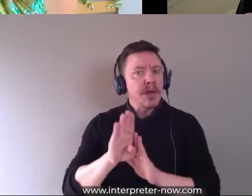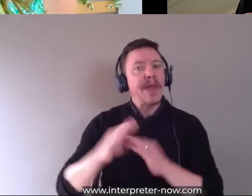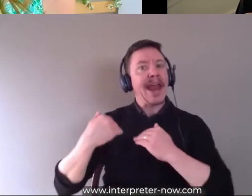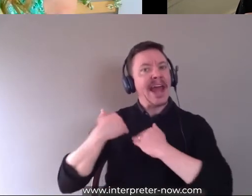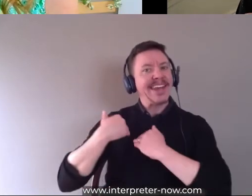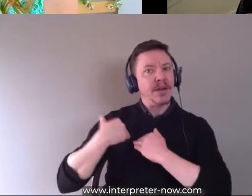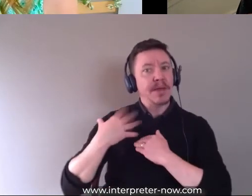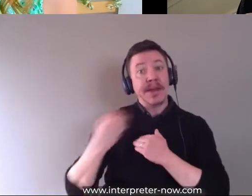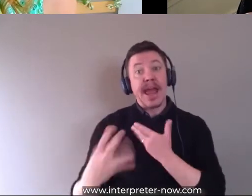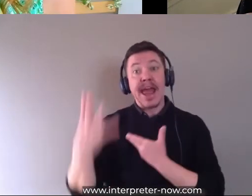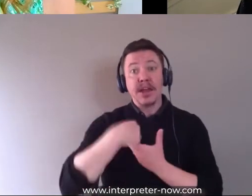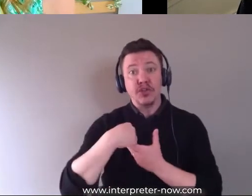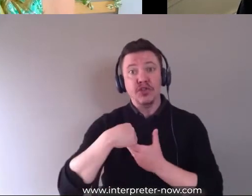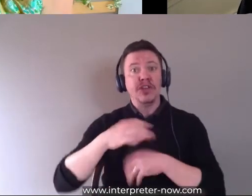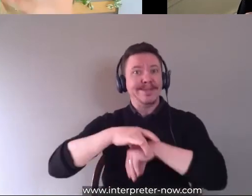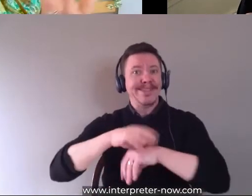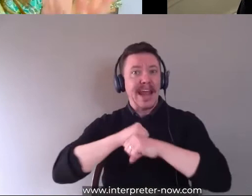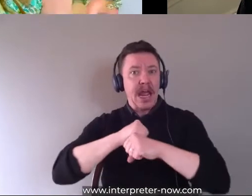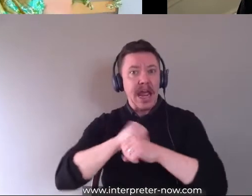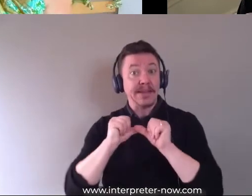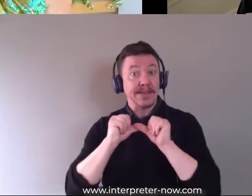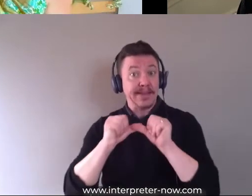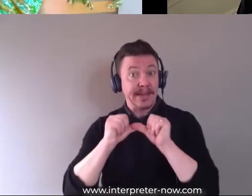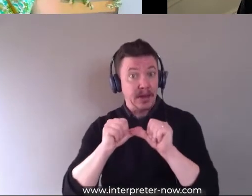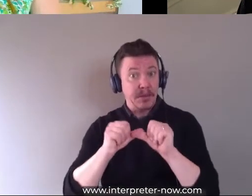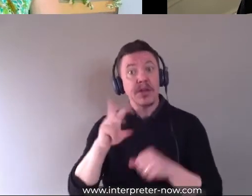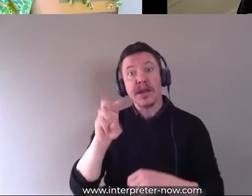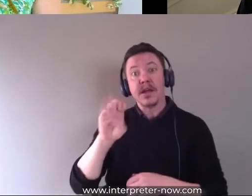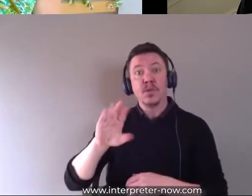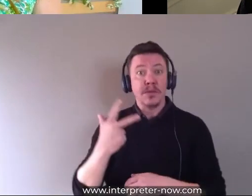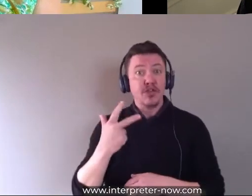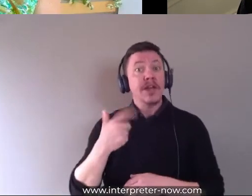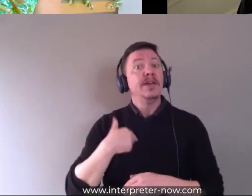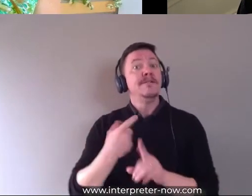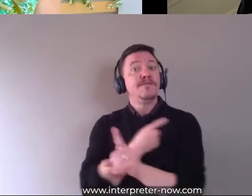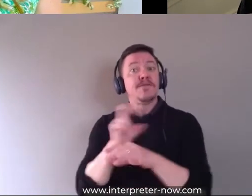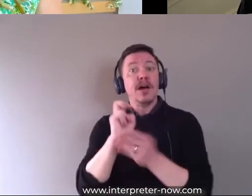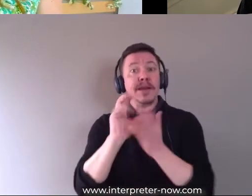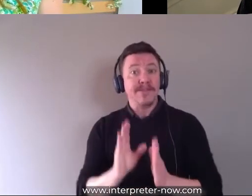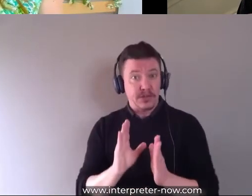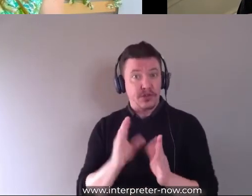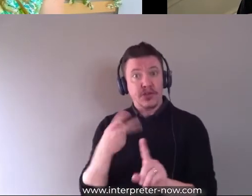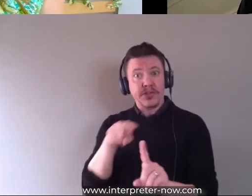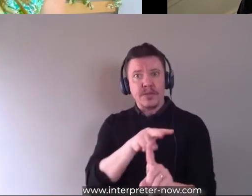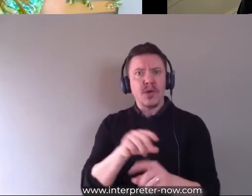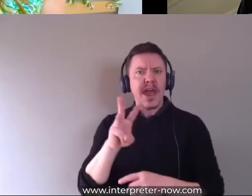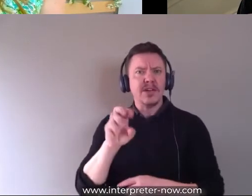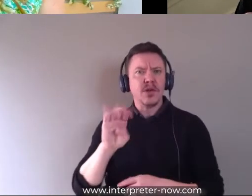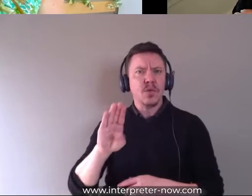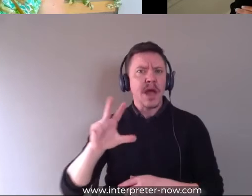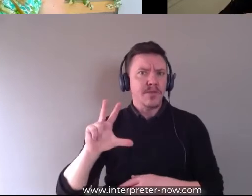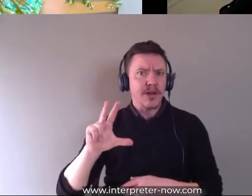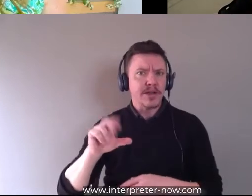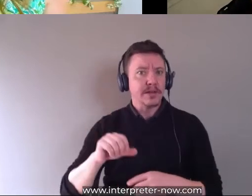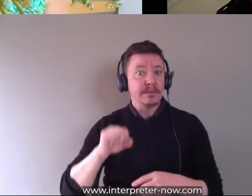and inclusion and sustainability in Web3 from an investor standpoint? And maybe just briefly, what is Web3 too, for